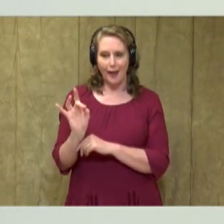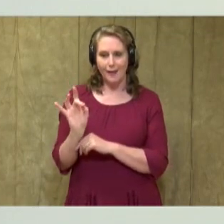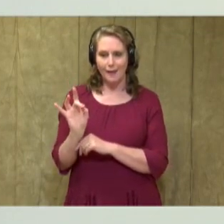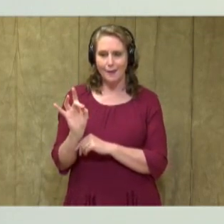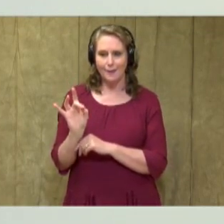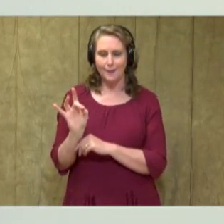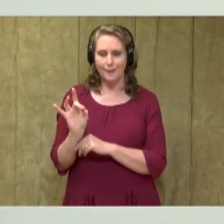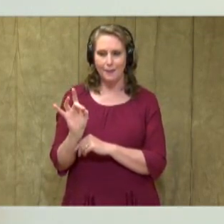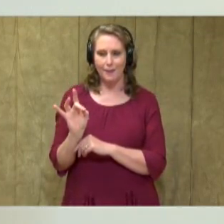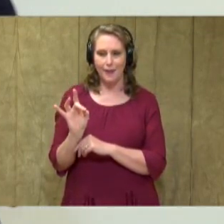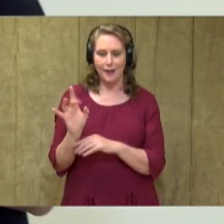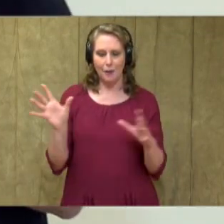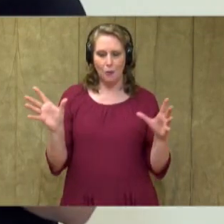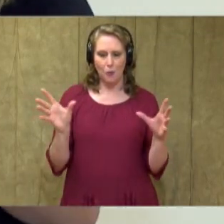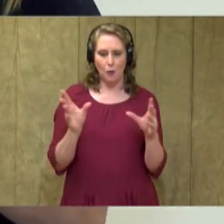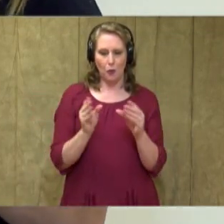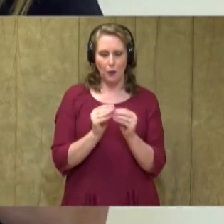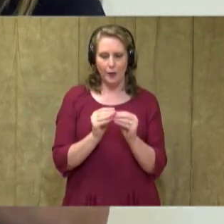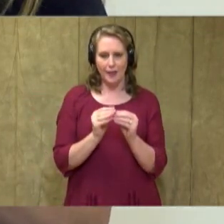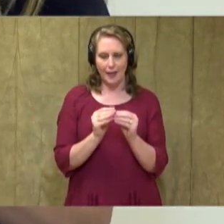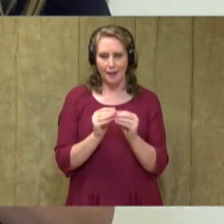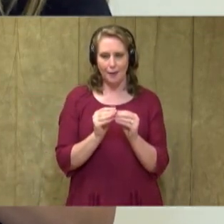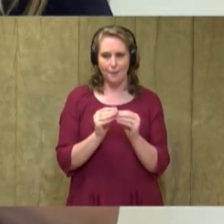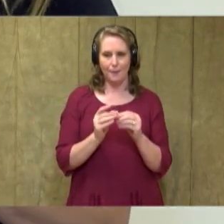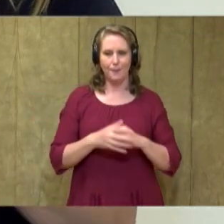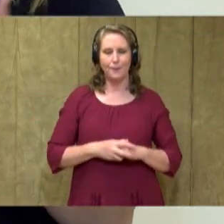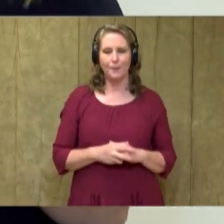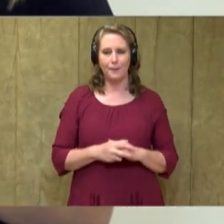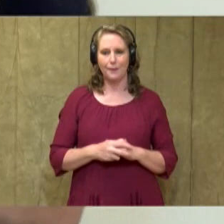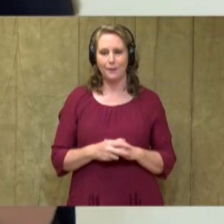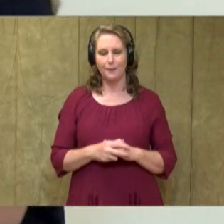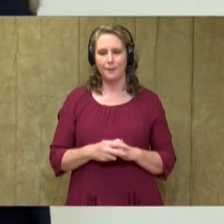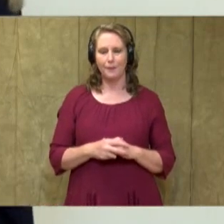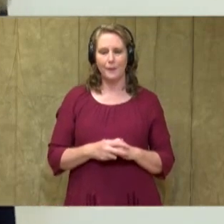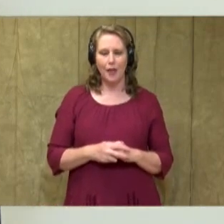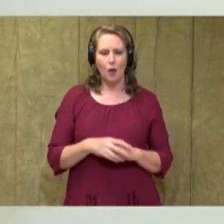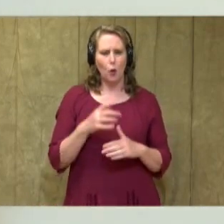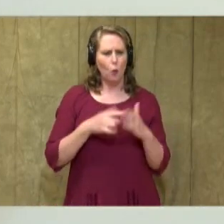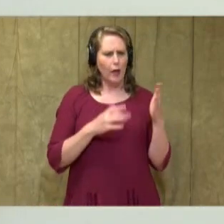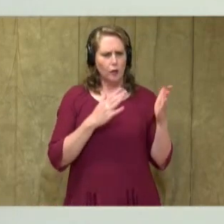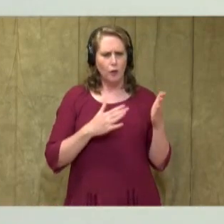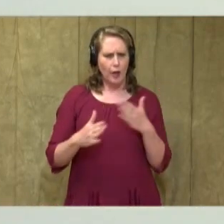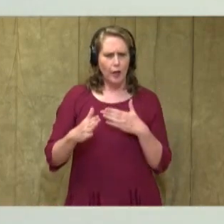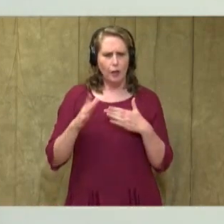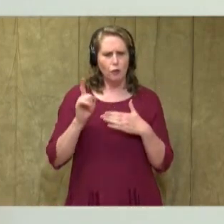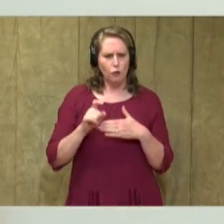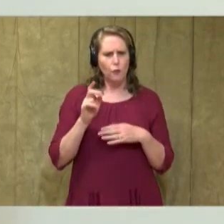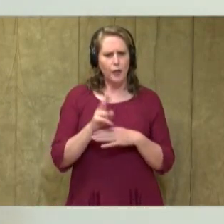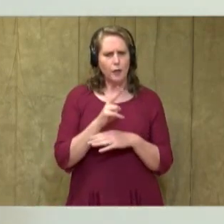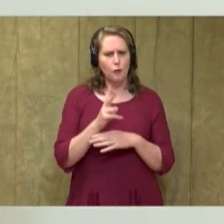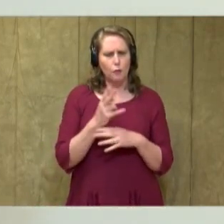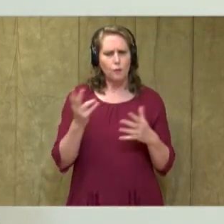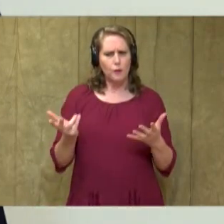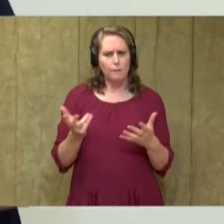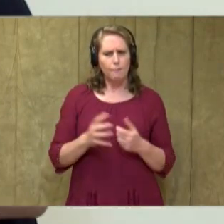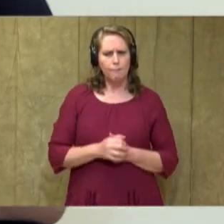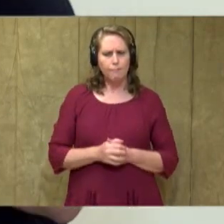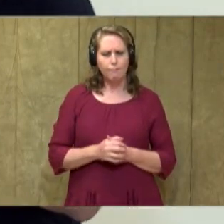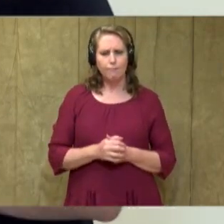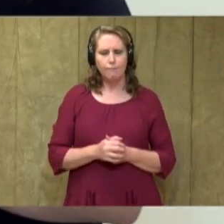148. So we want to put those two numbers together. So what strategy do you think that we should start out